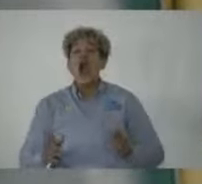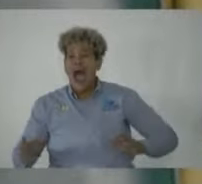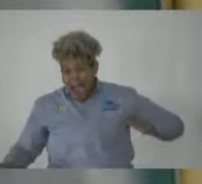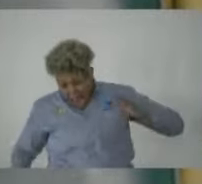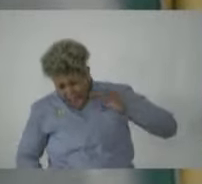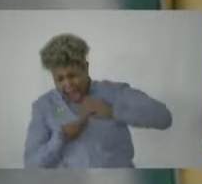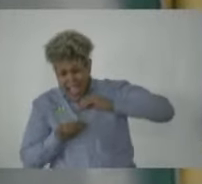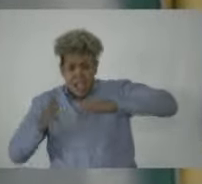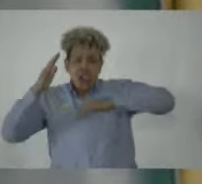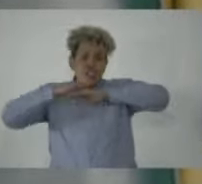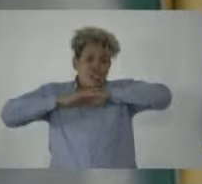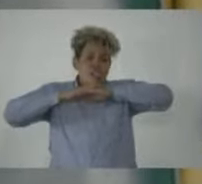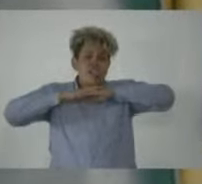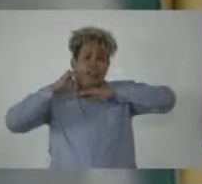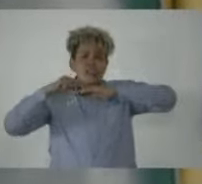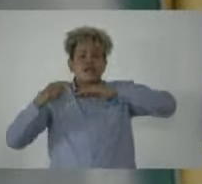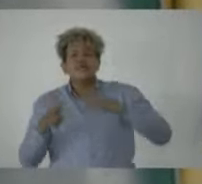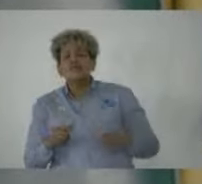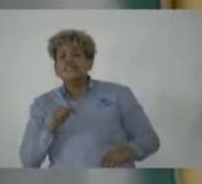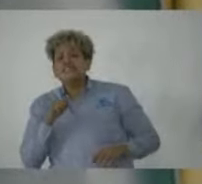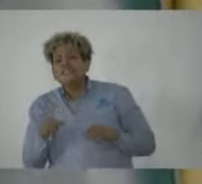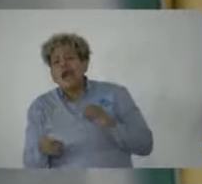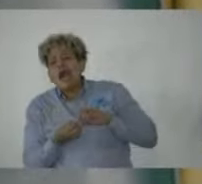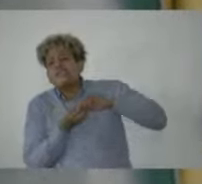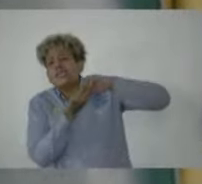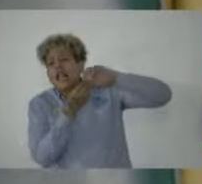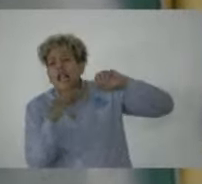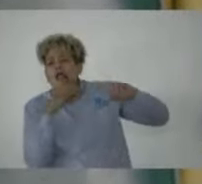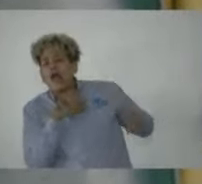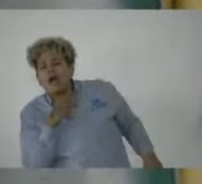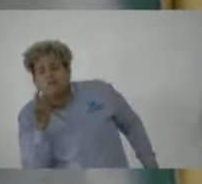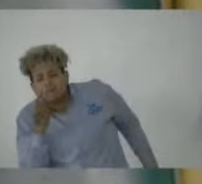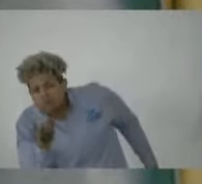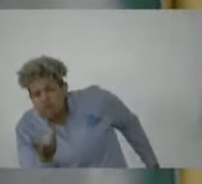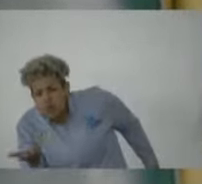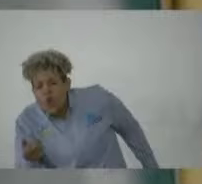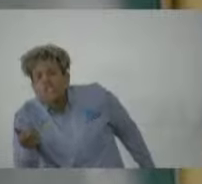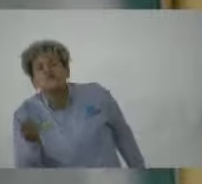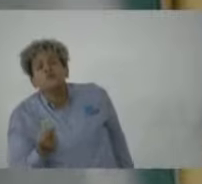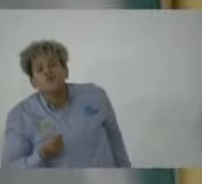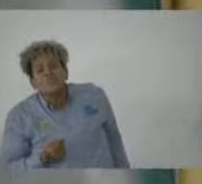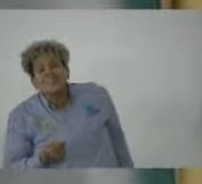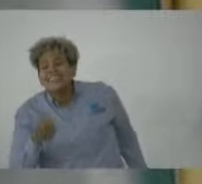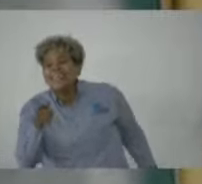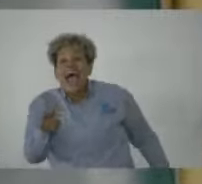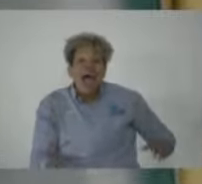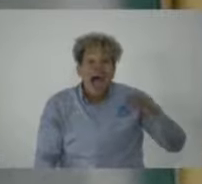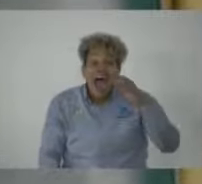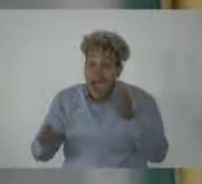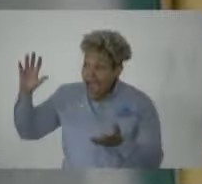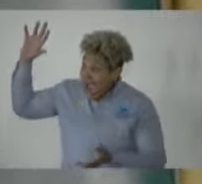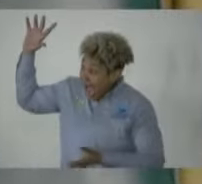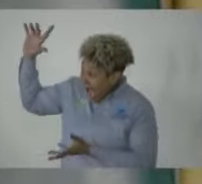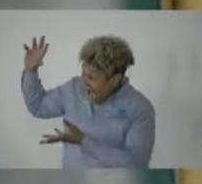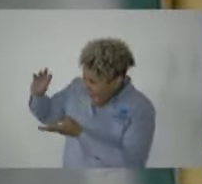compound that deception, Madam Speaker, move to the next chart, if you can, please. What he does, he adds up those